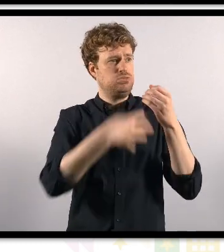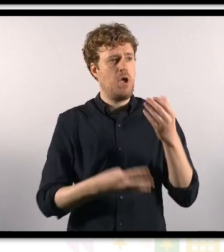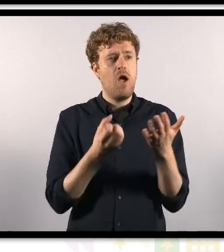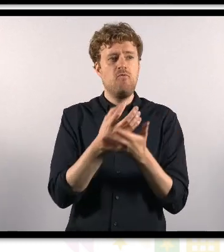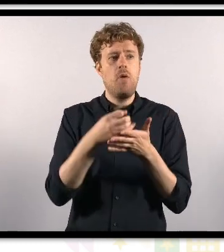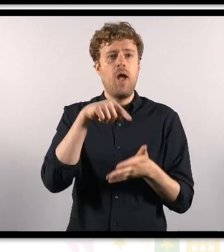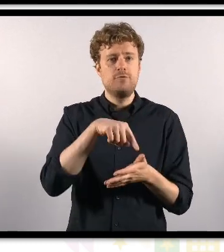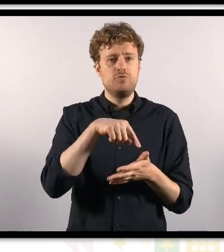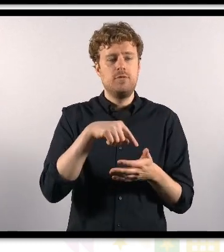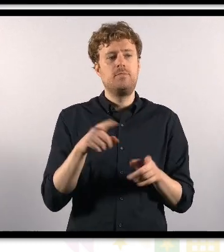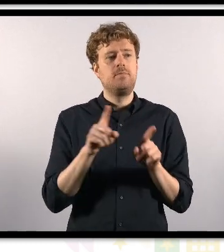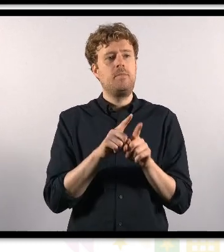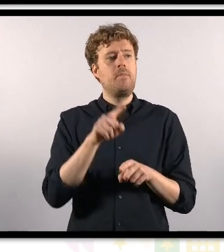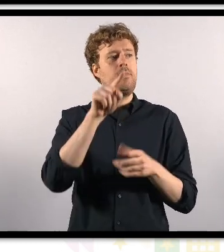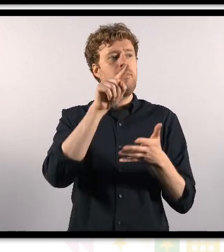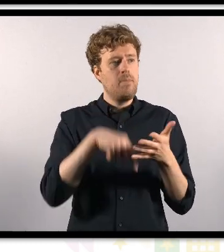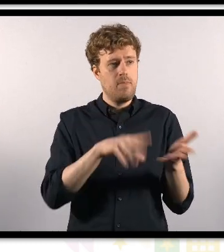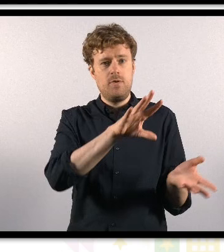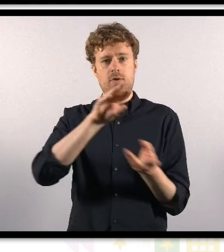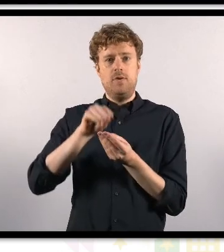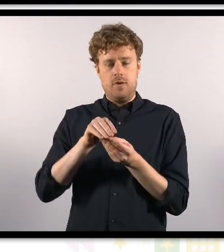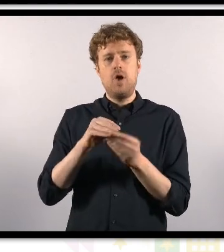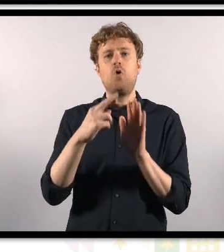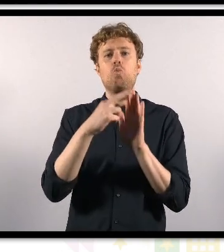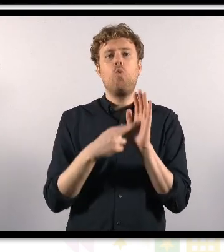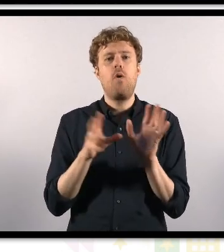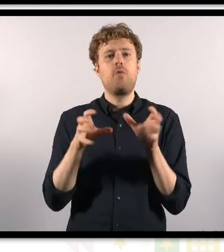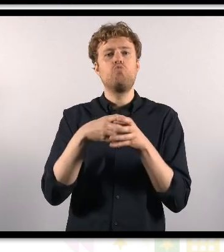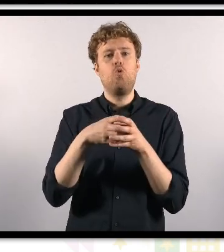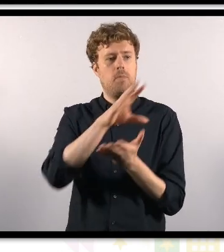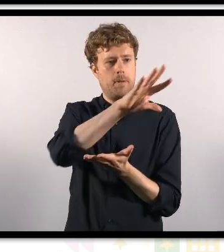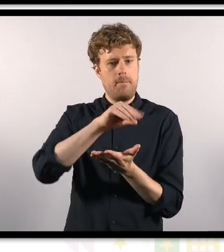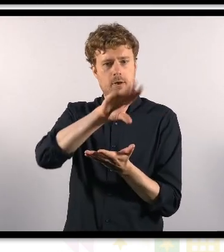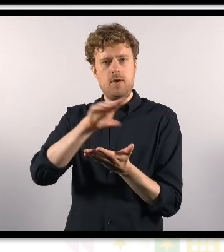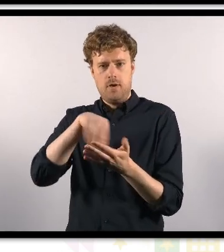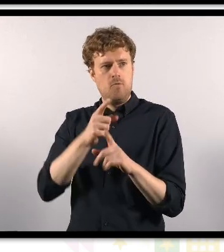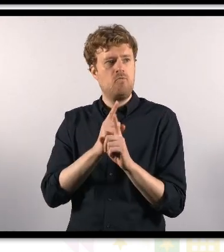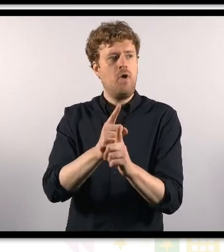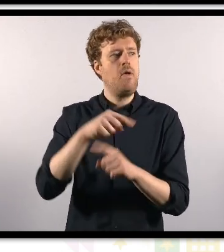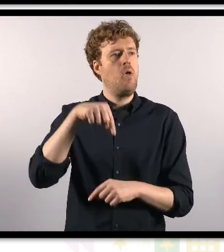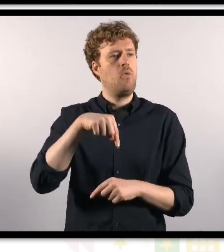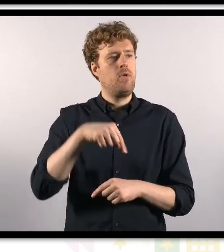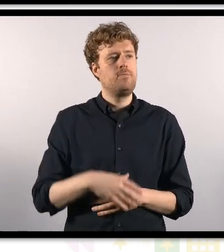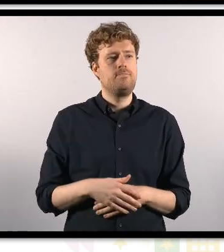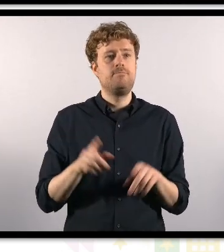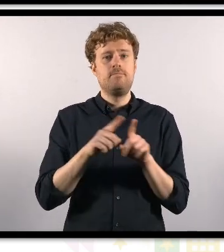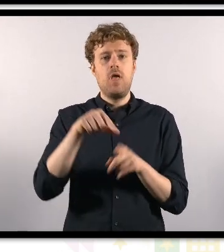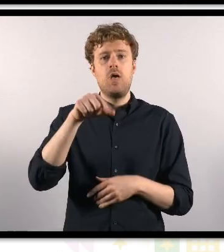can stack all of these up and say that, help me triage the site for me. We also realized that